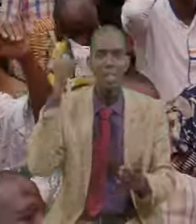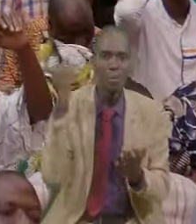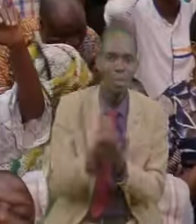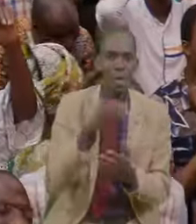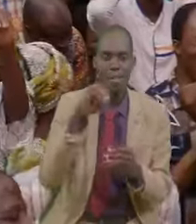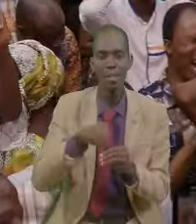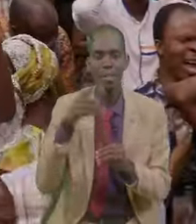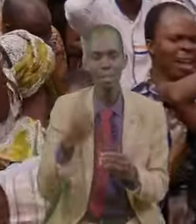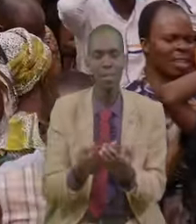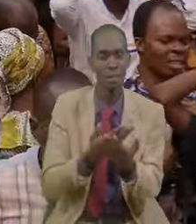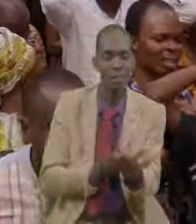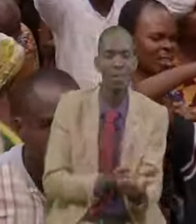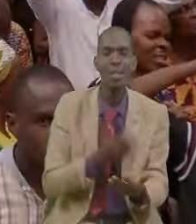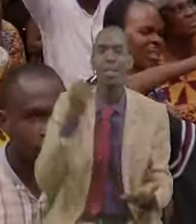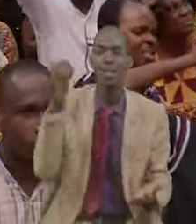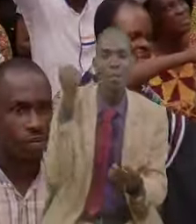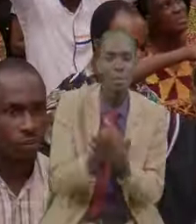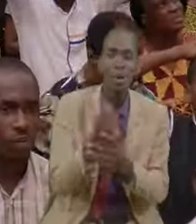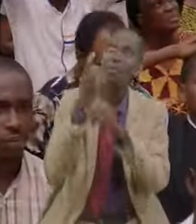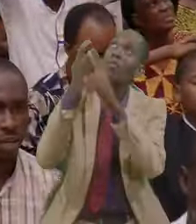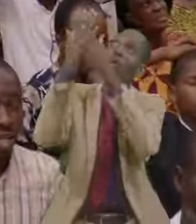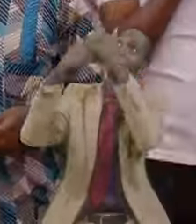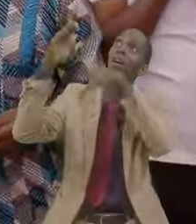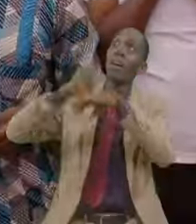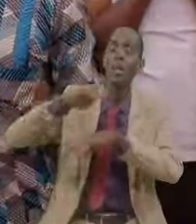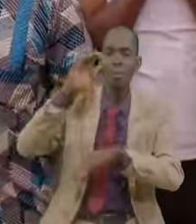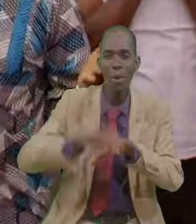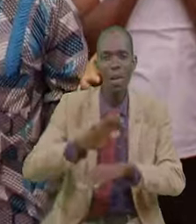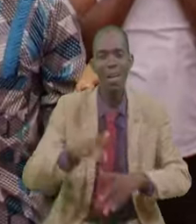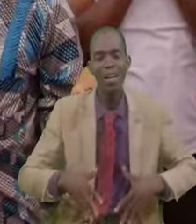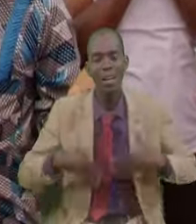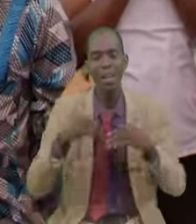day. Amen from heaven upon your life.